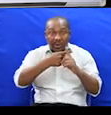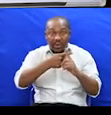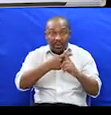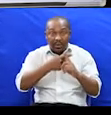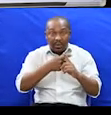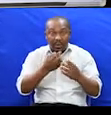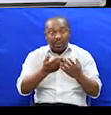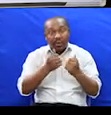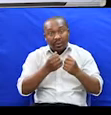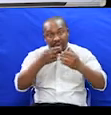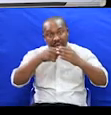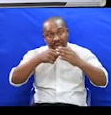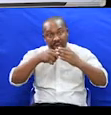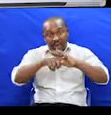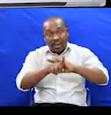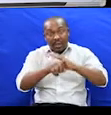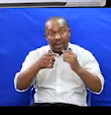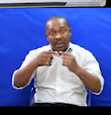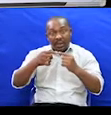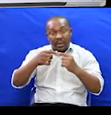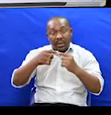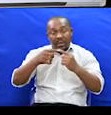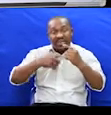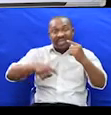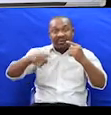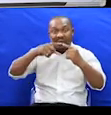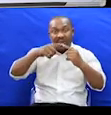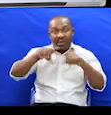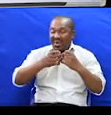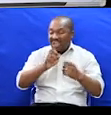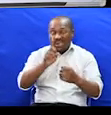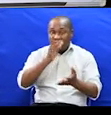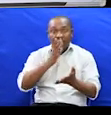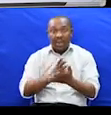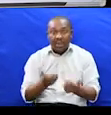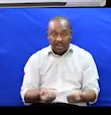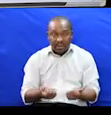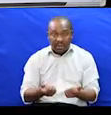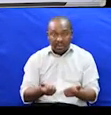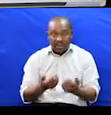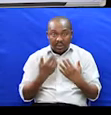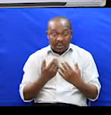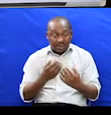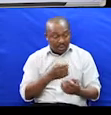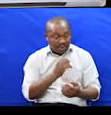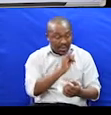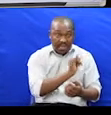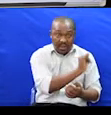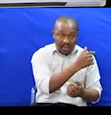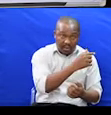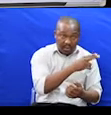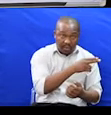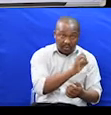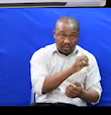the whole spherical atom, what is not correct. But what happened to the Rutherford? Ernest